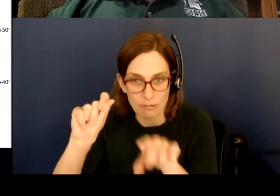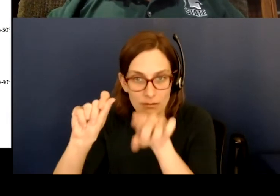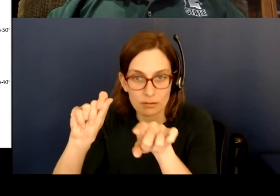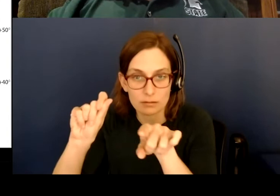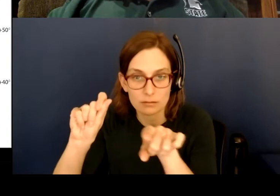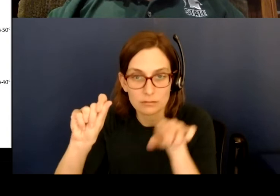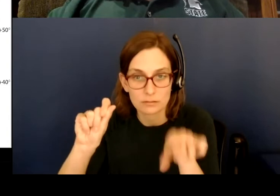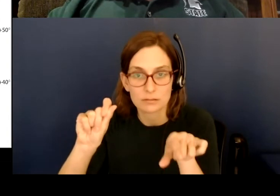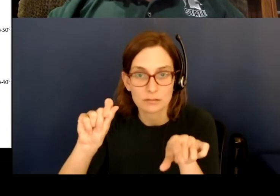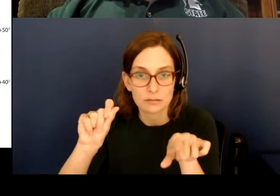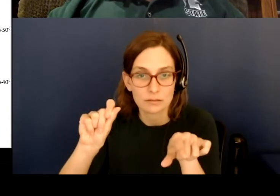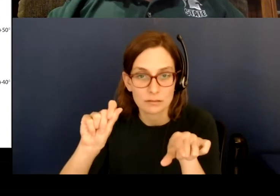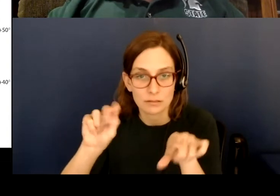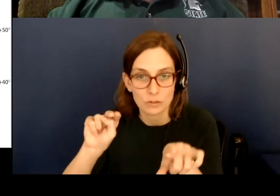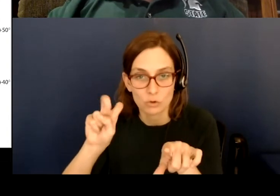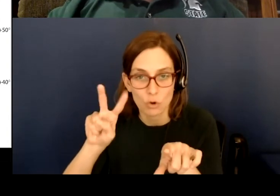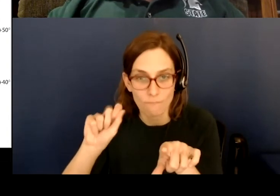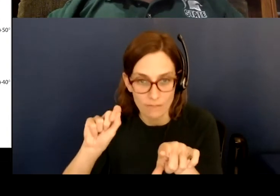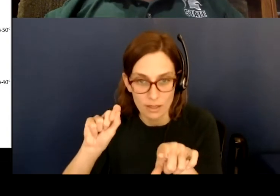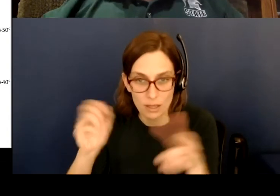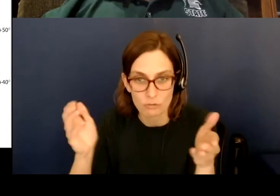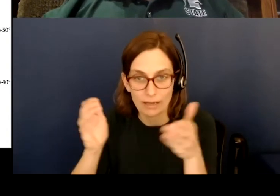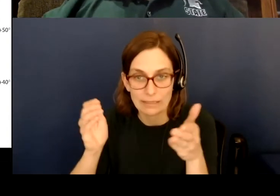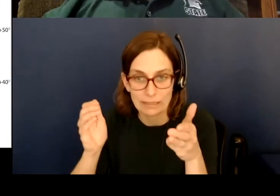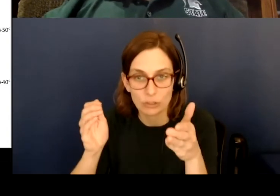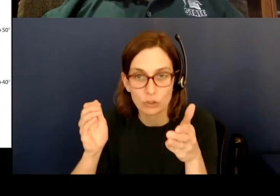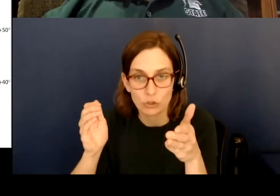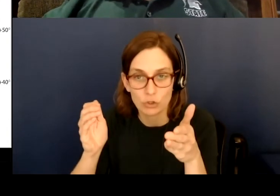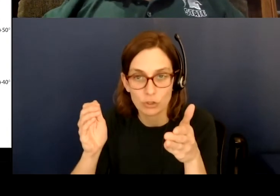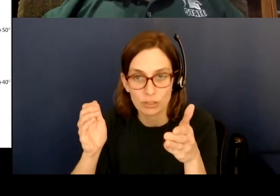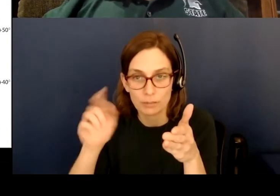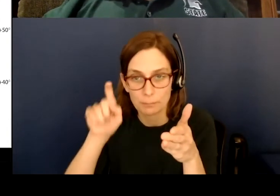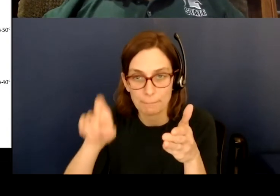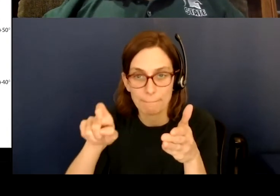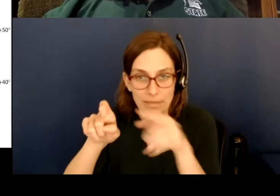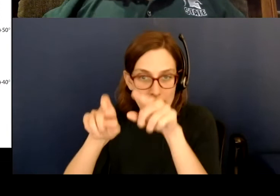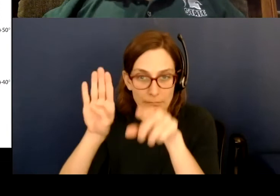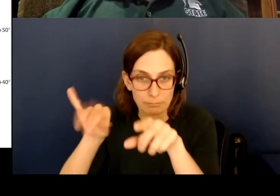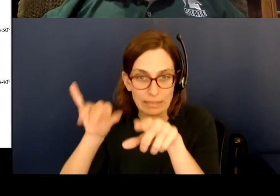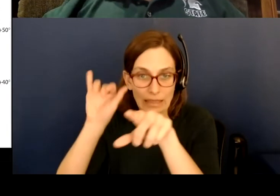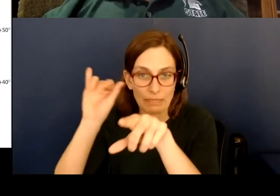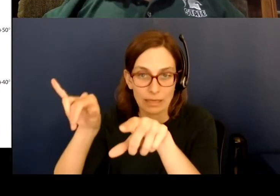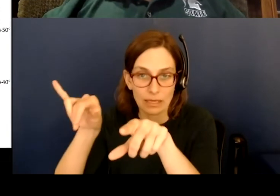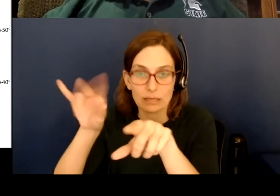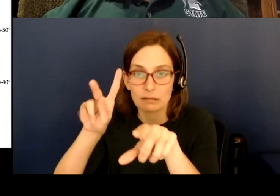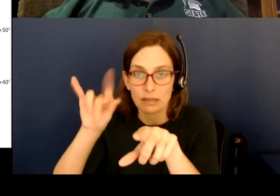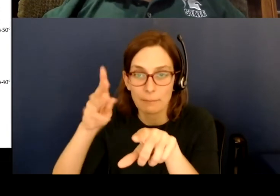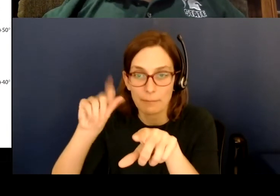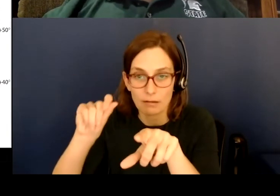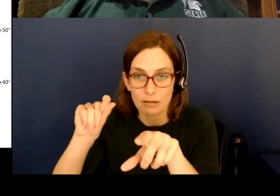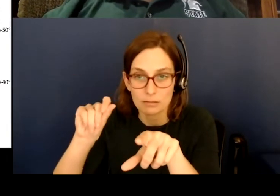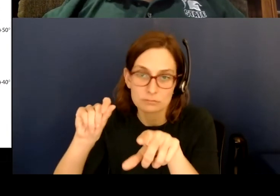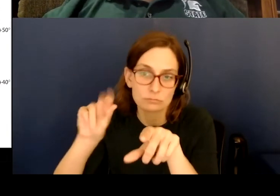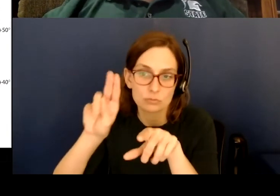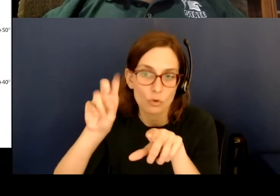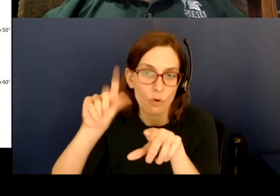this nova right here had to be, there's Kappa, and the nova had to be pretty